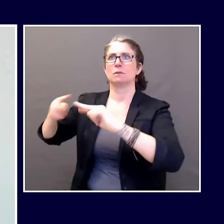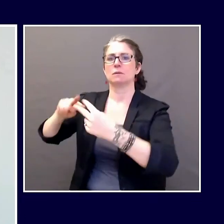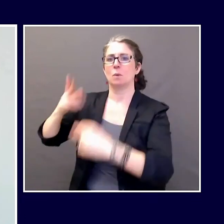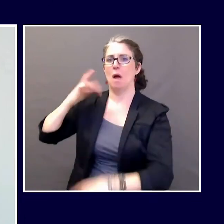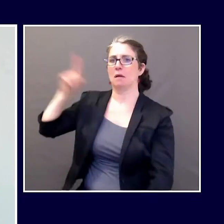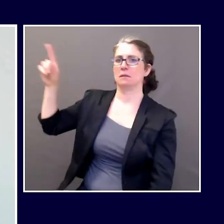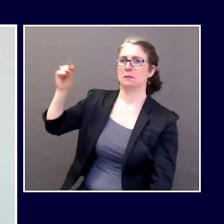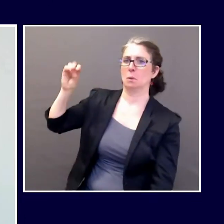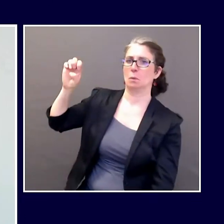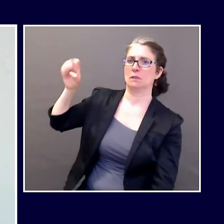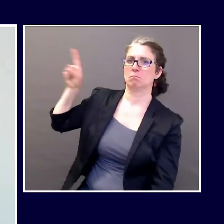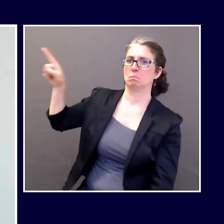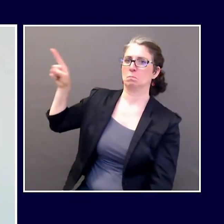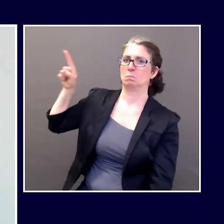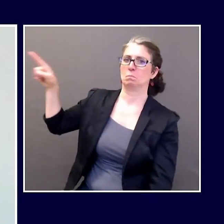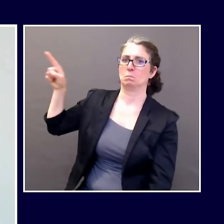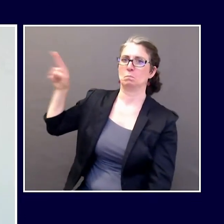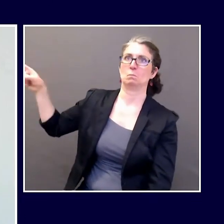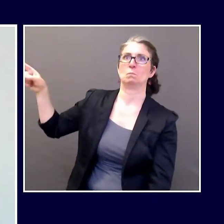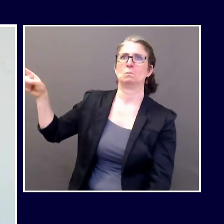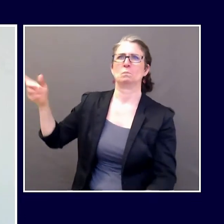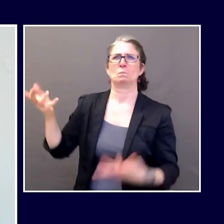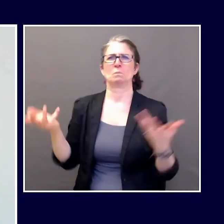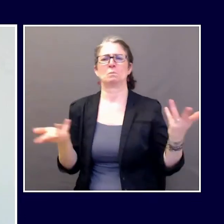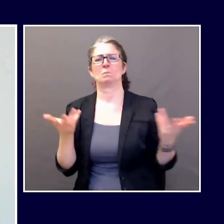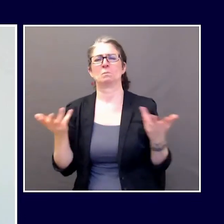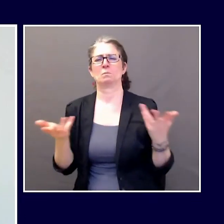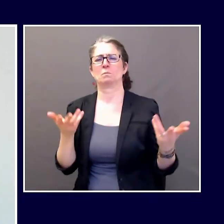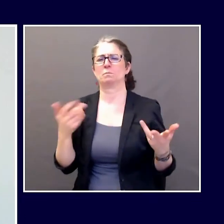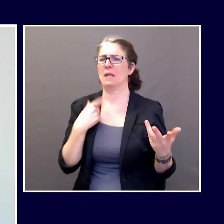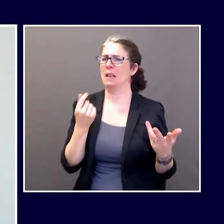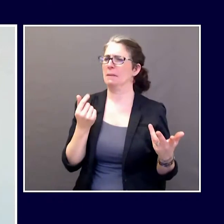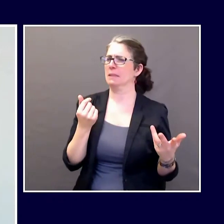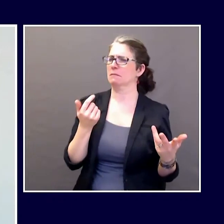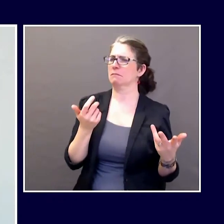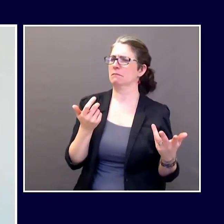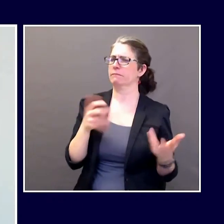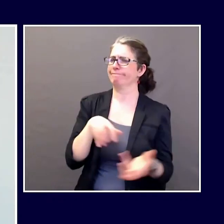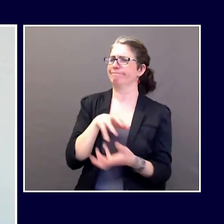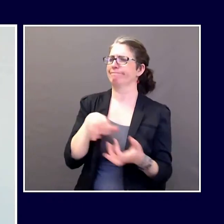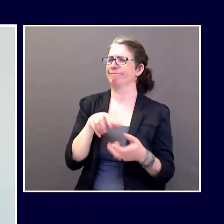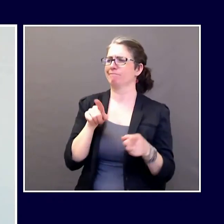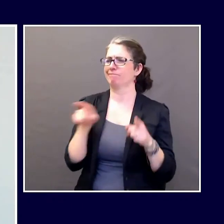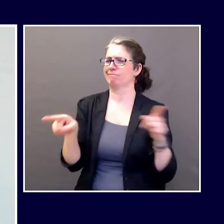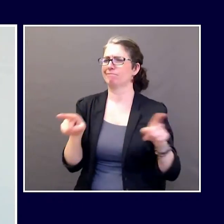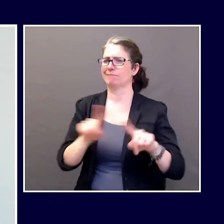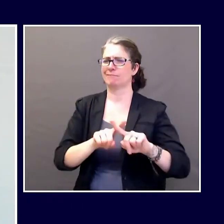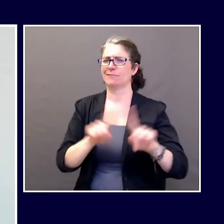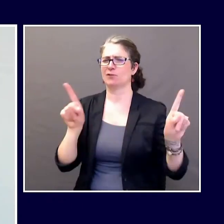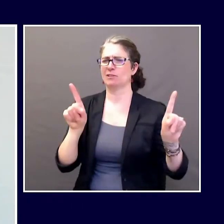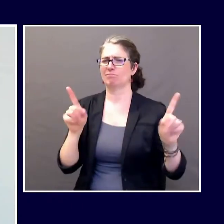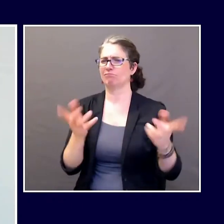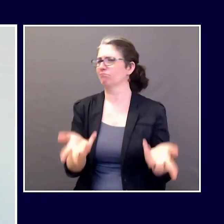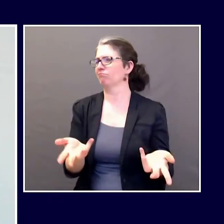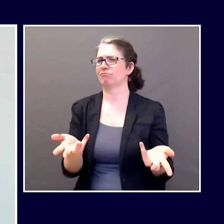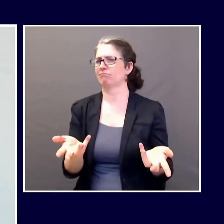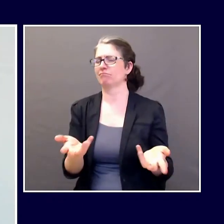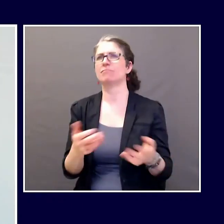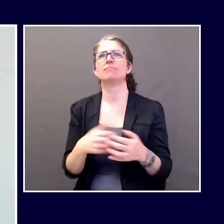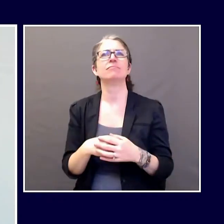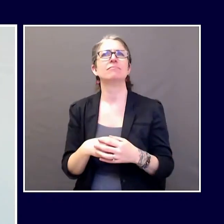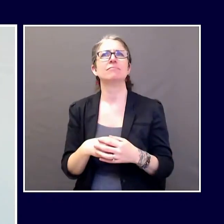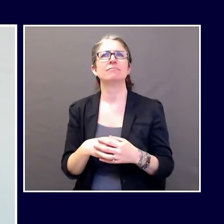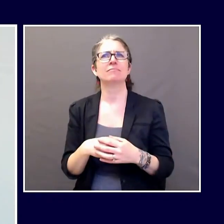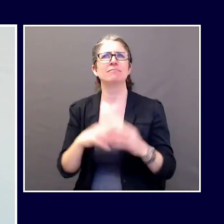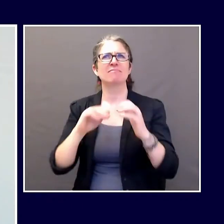And, you know, it does occur to me that, you know, like they're breaking out measuring tapes, and, you know, if a